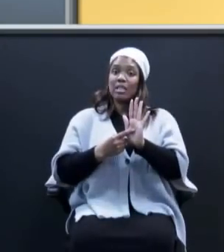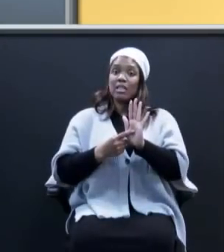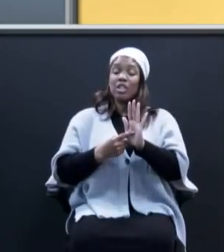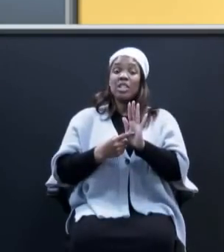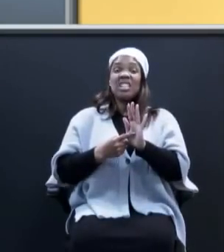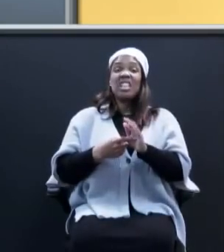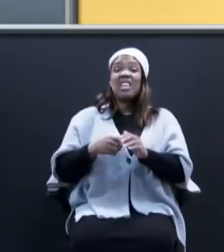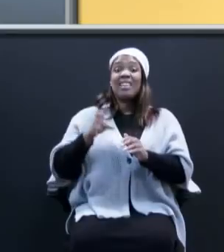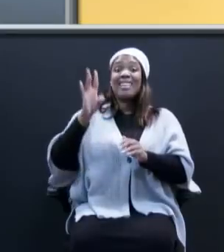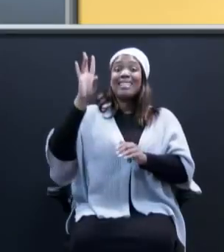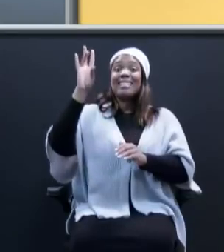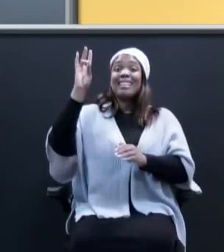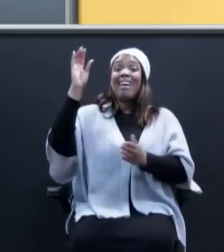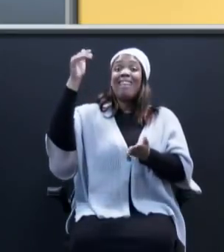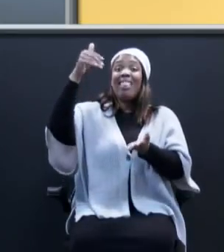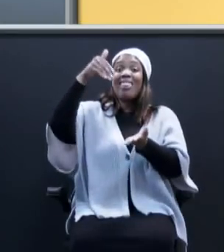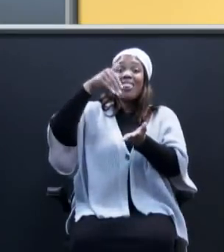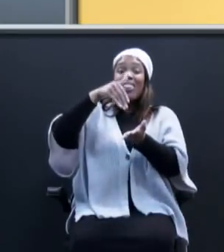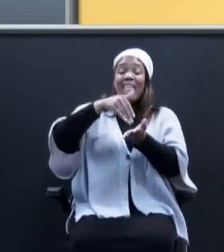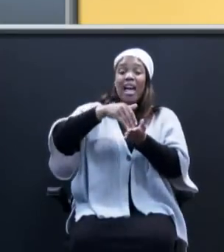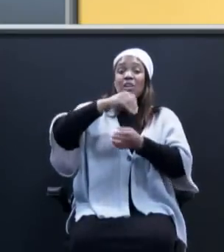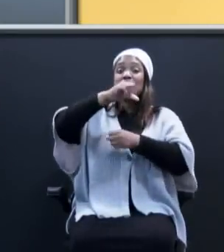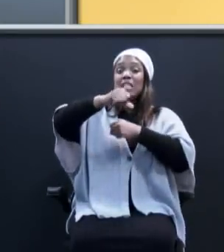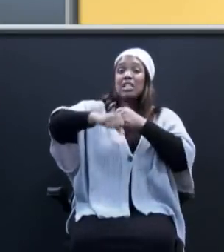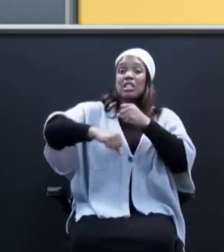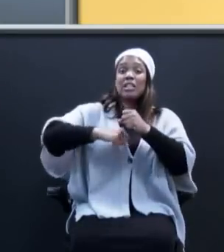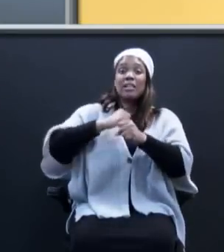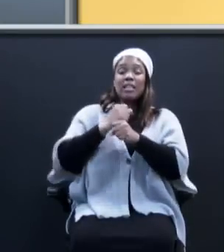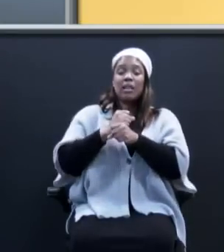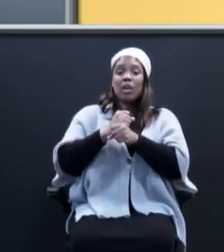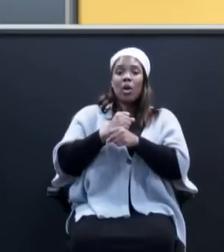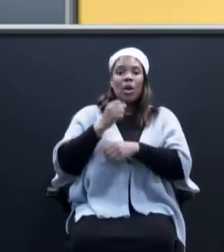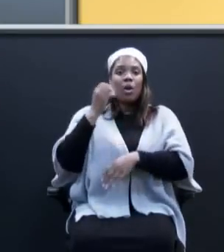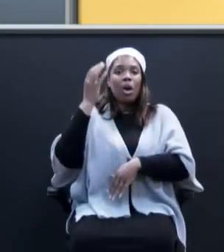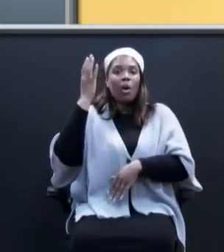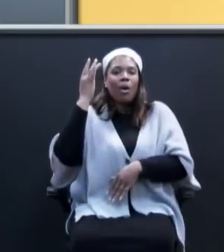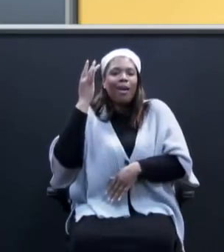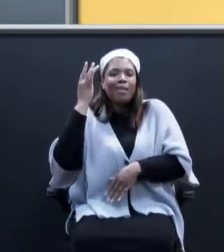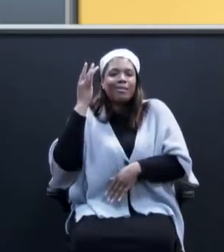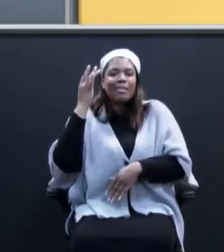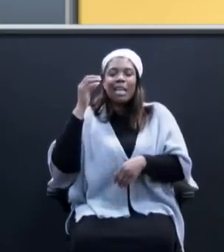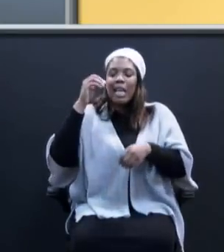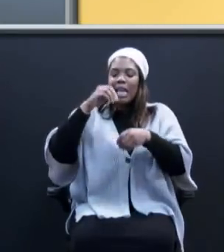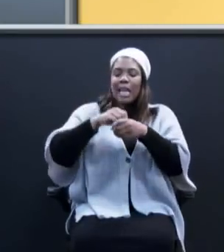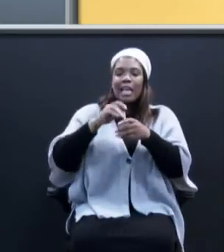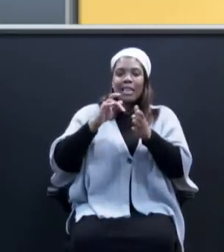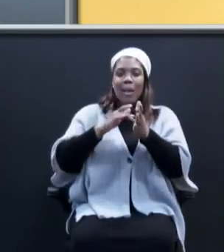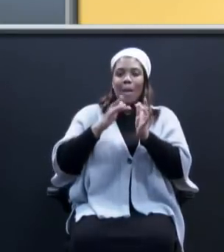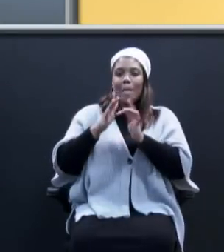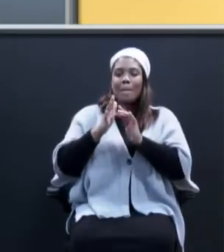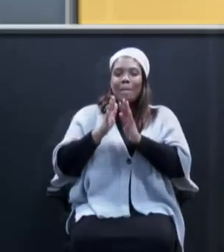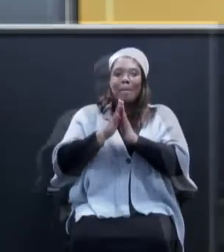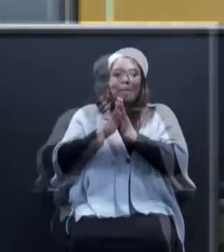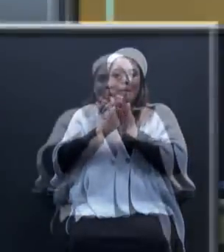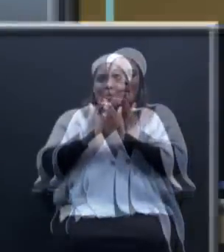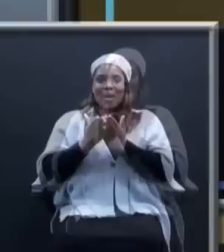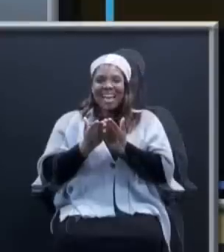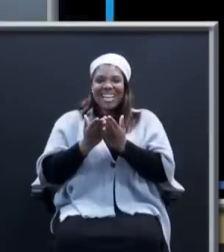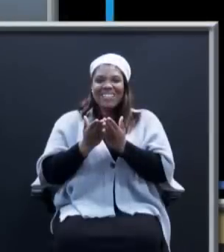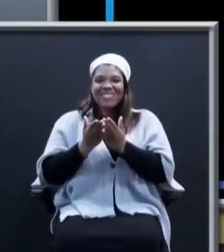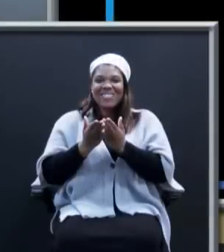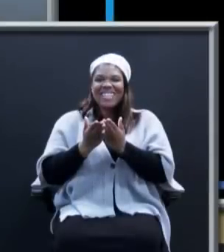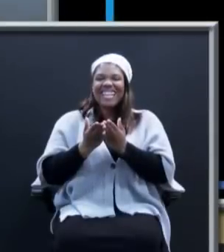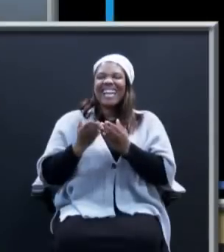7,000 years, because each day in the scripture tells you that the day with the Lord is 1,000 years. Now we're going to put this up, or we're going to have a slow day